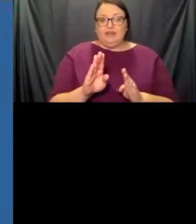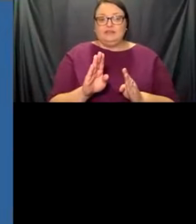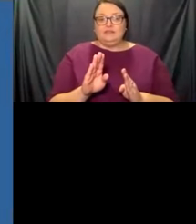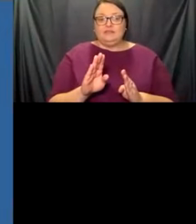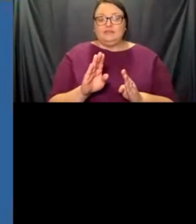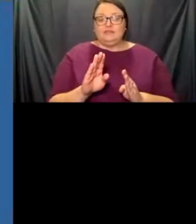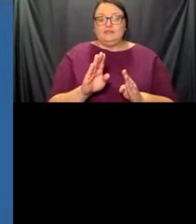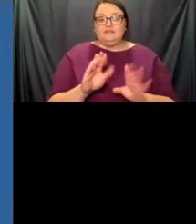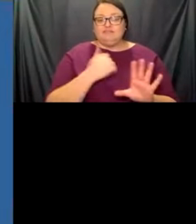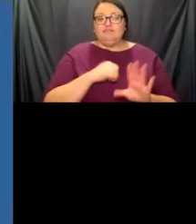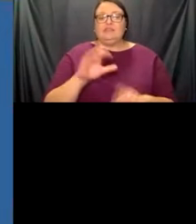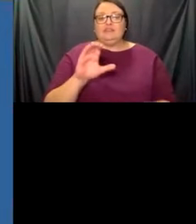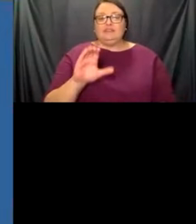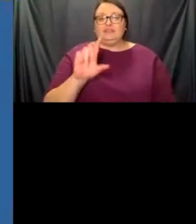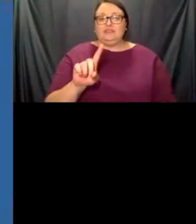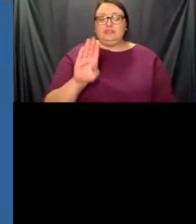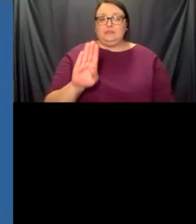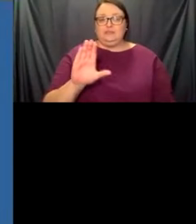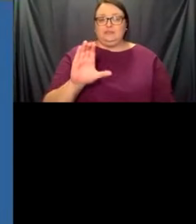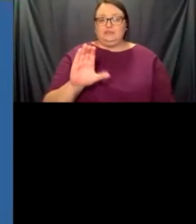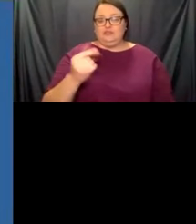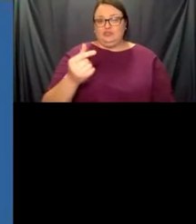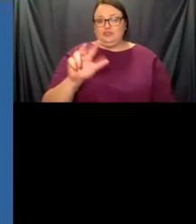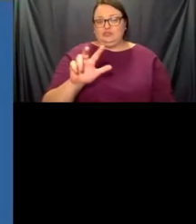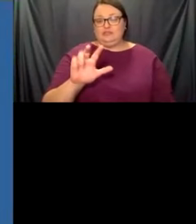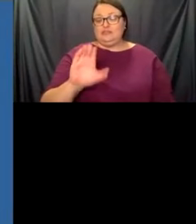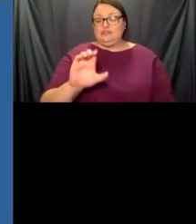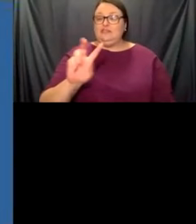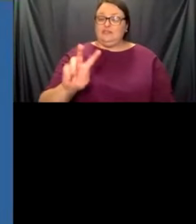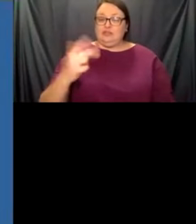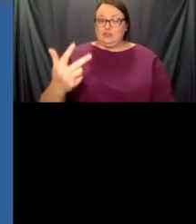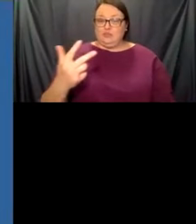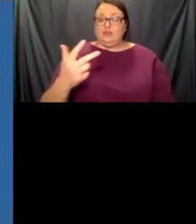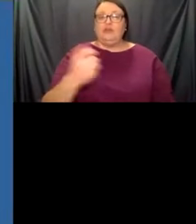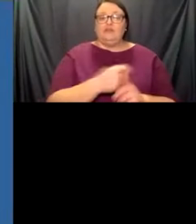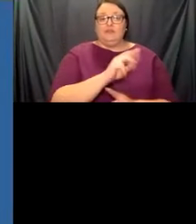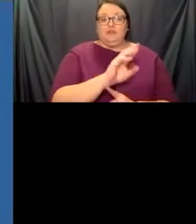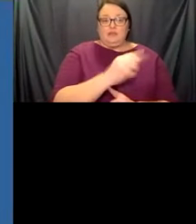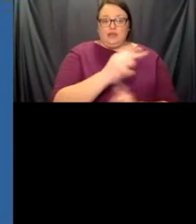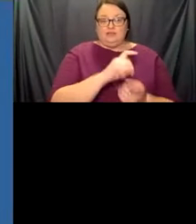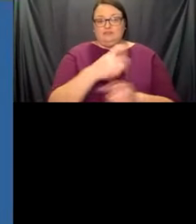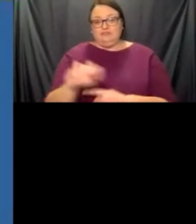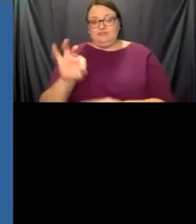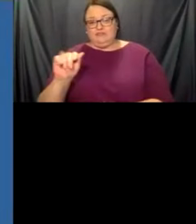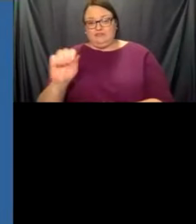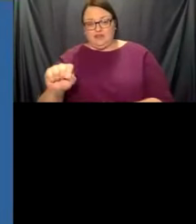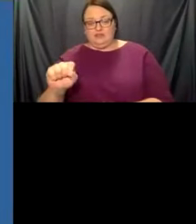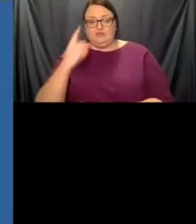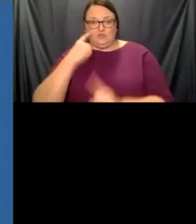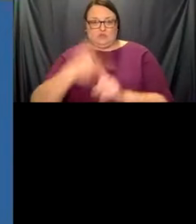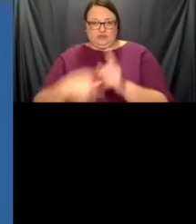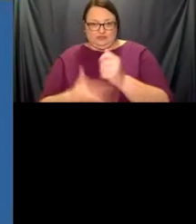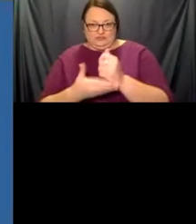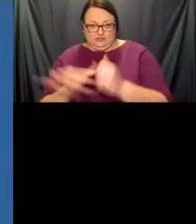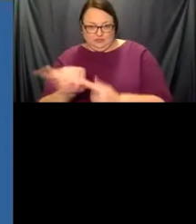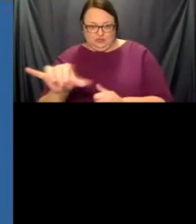presentación. CDBG CV3 funds from match to FAS or rental assistance still. The changes